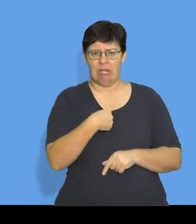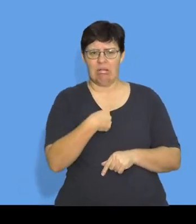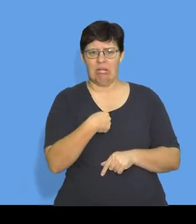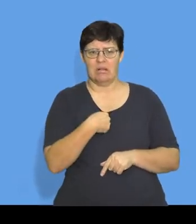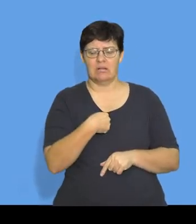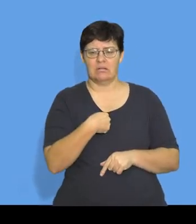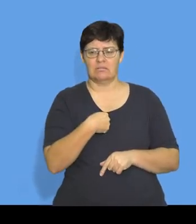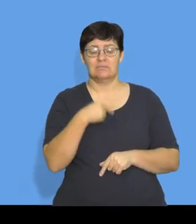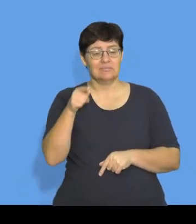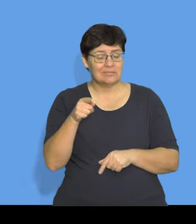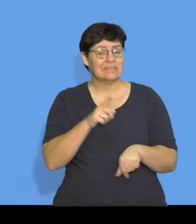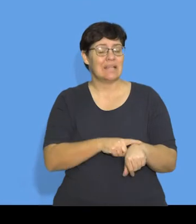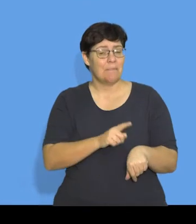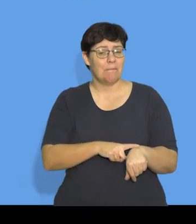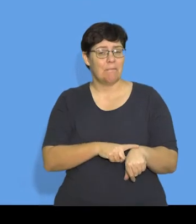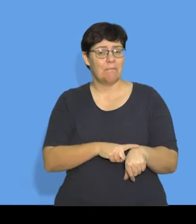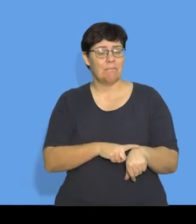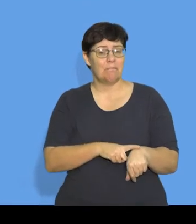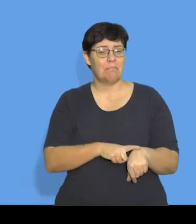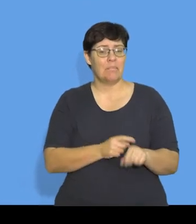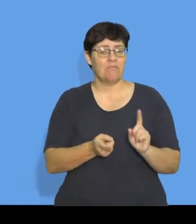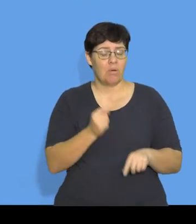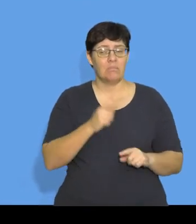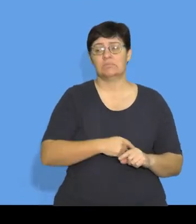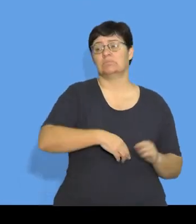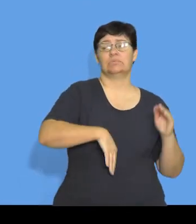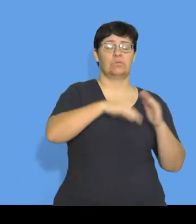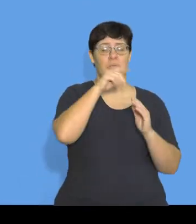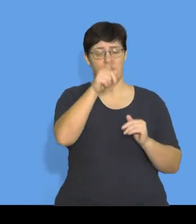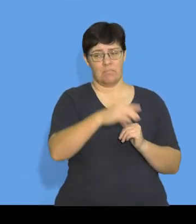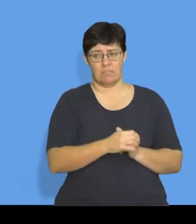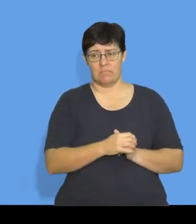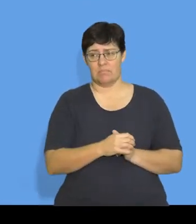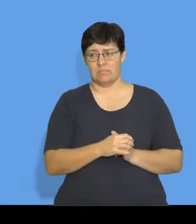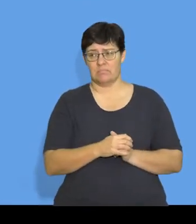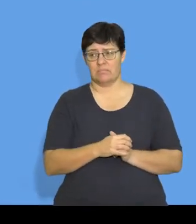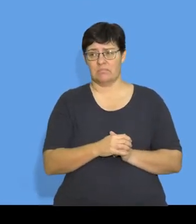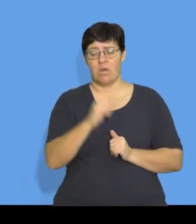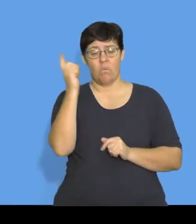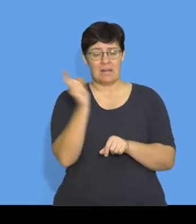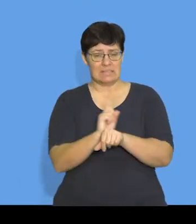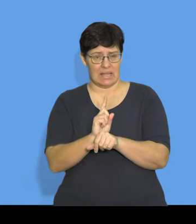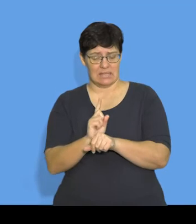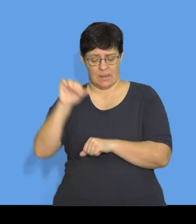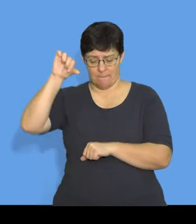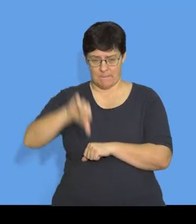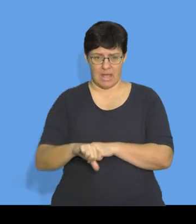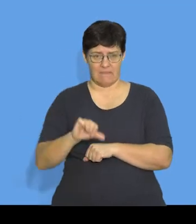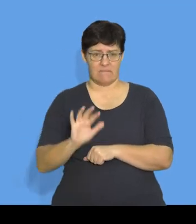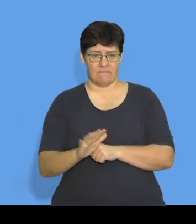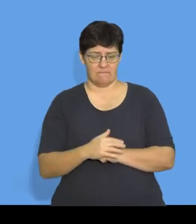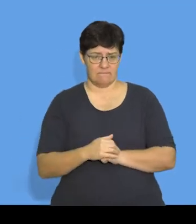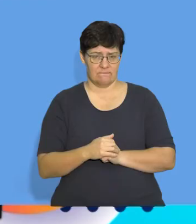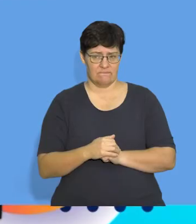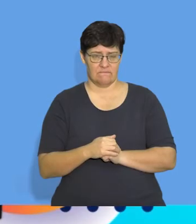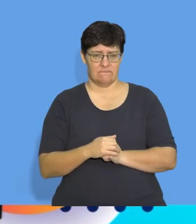That's the time it takes to get to the top of its motion. By 1 second, it's back to 5. So it's